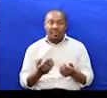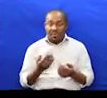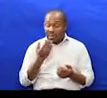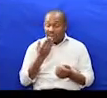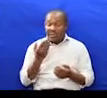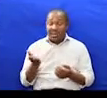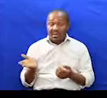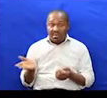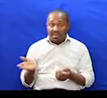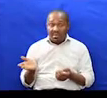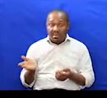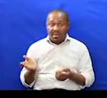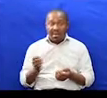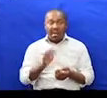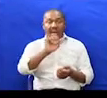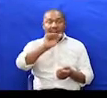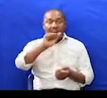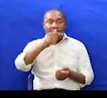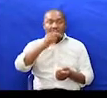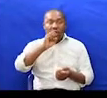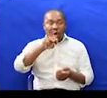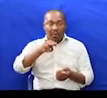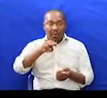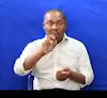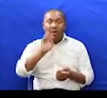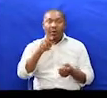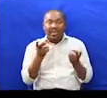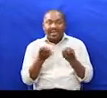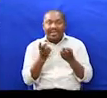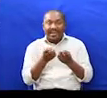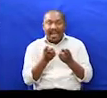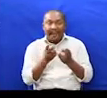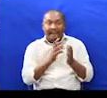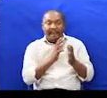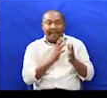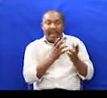atom of the same element